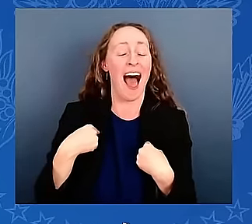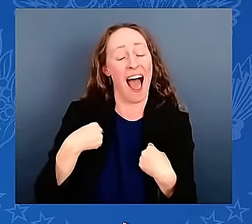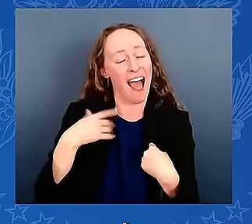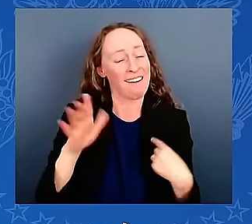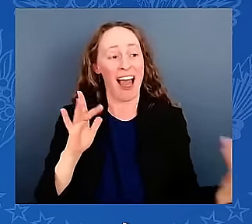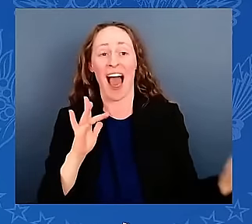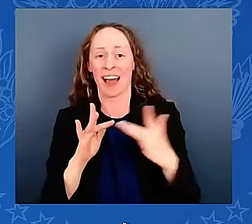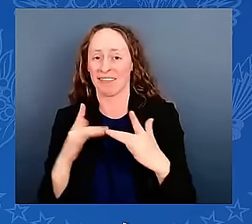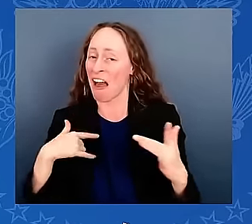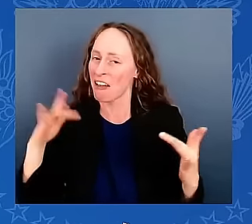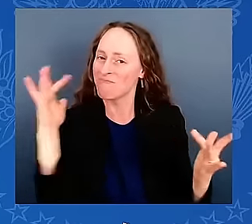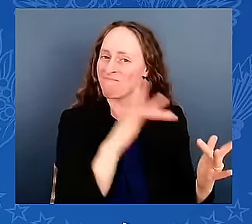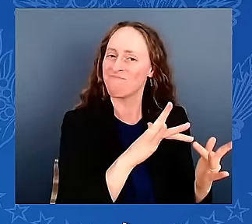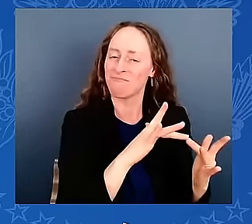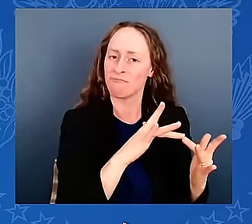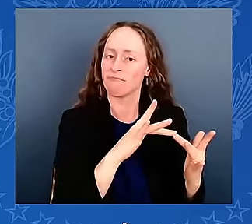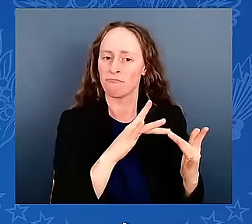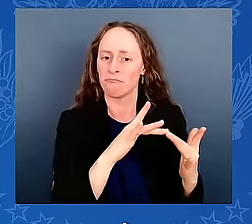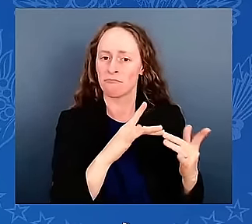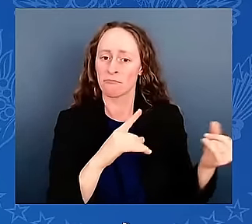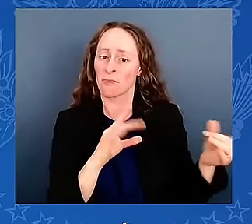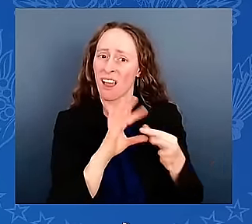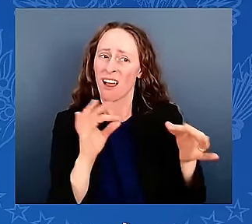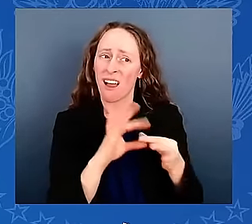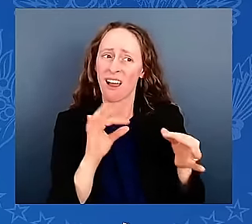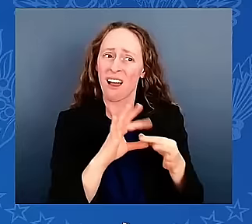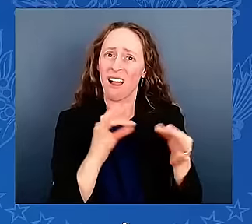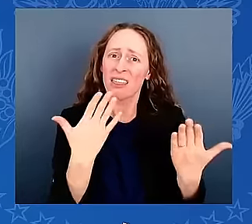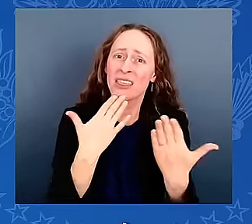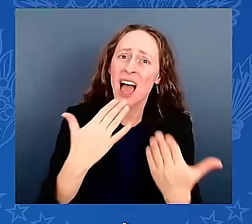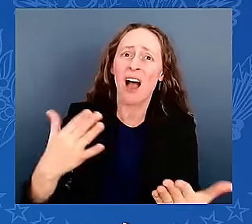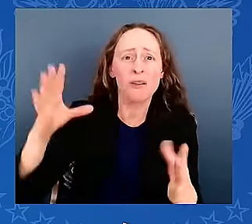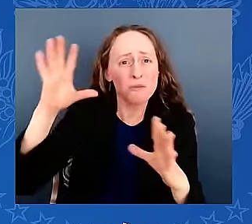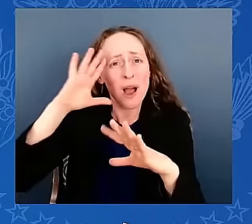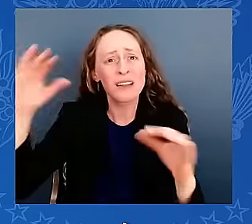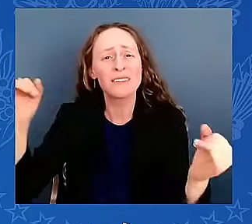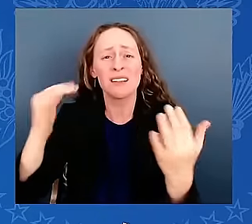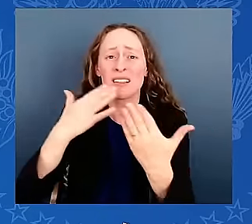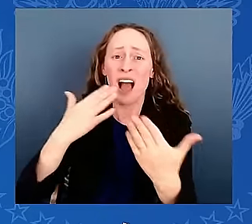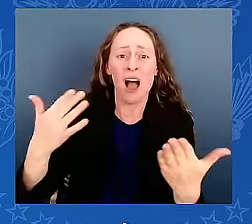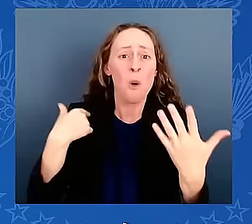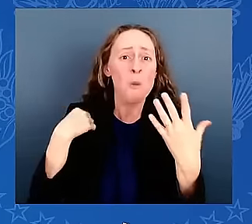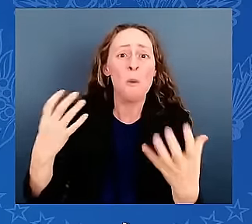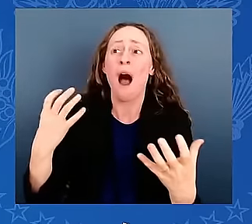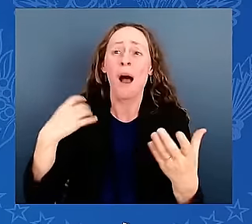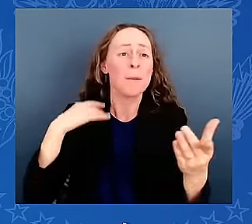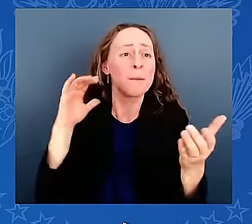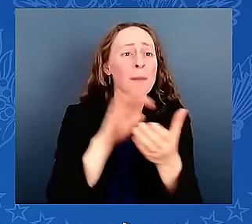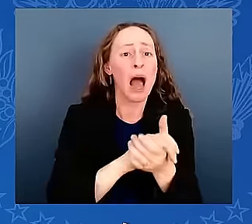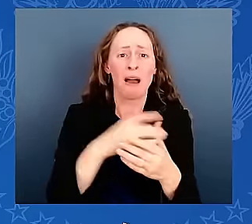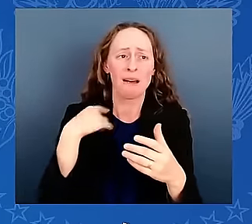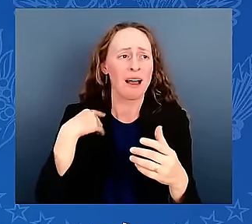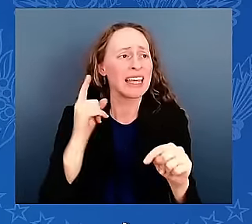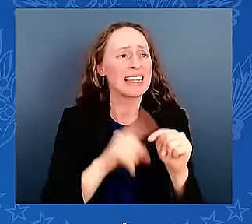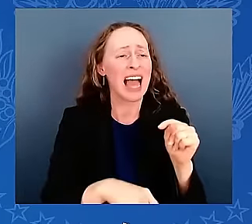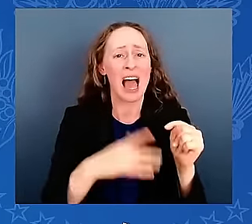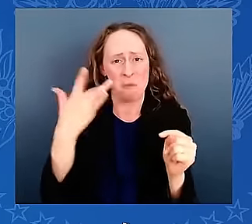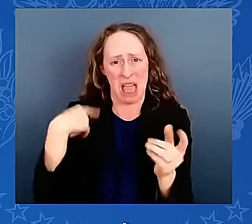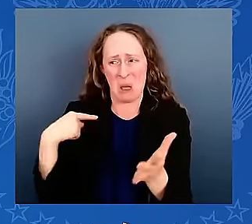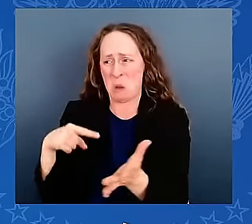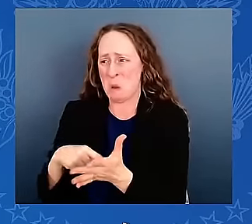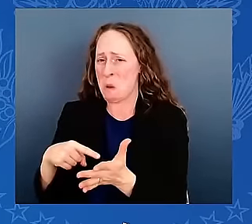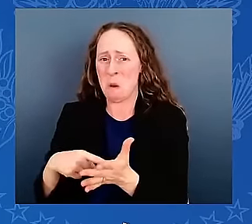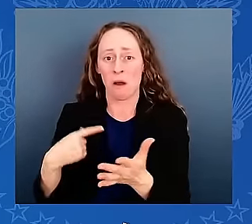I couldn't get married. My debt was so large. I couldn't have children. I couldn't think of, no, I'm serious, you know it. I couldn't buy a